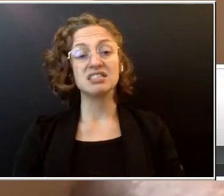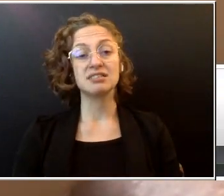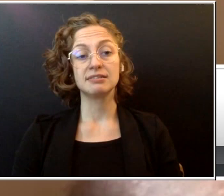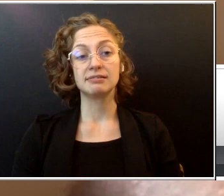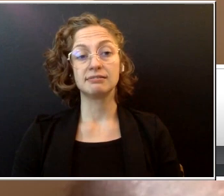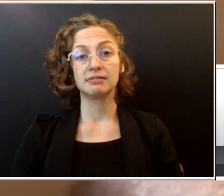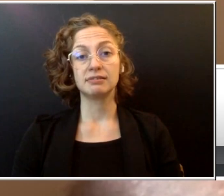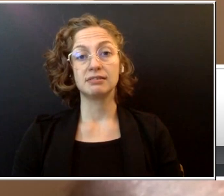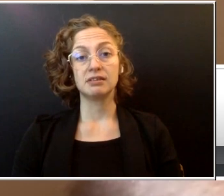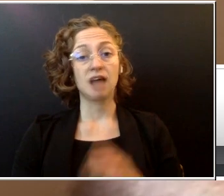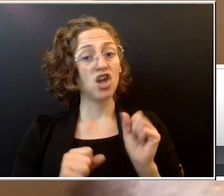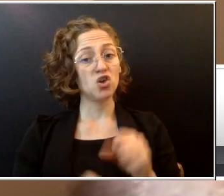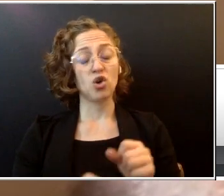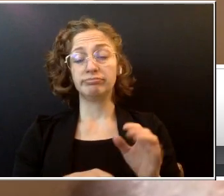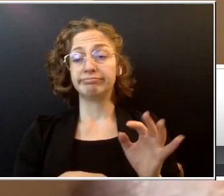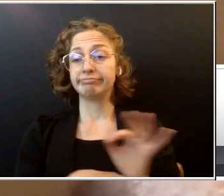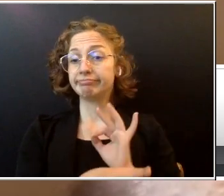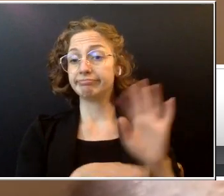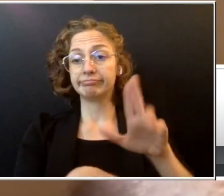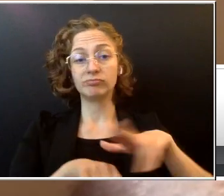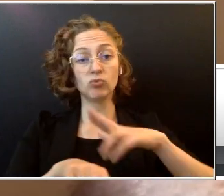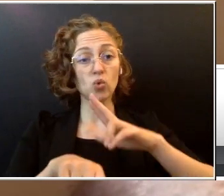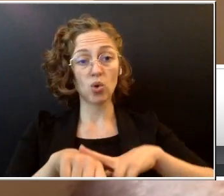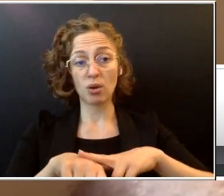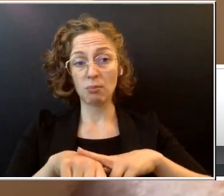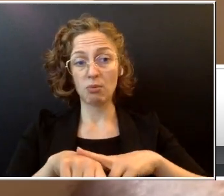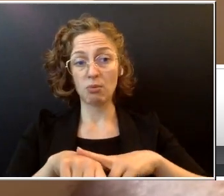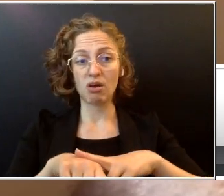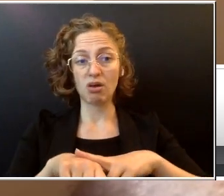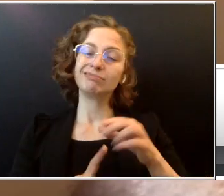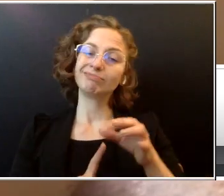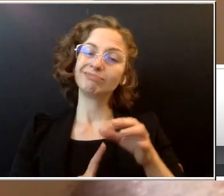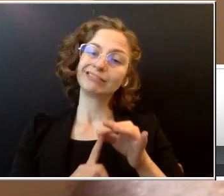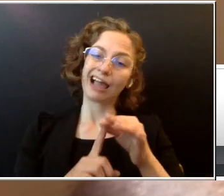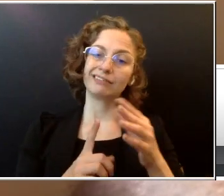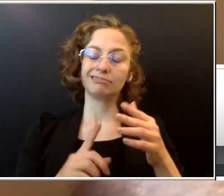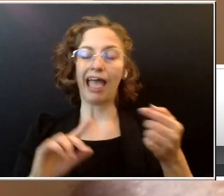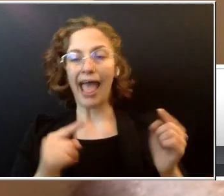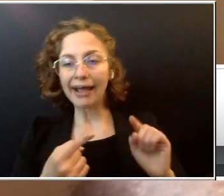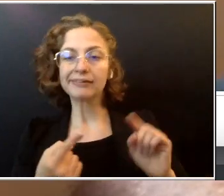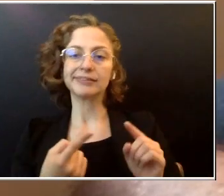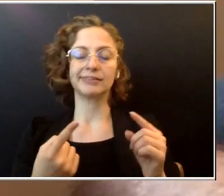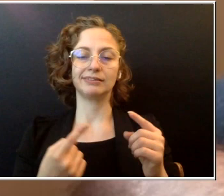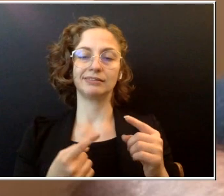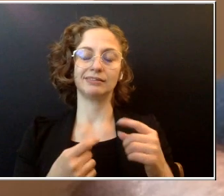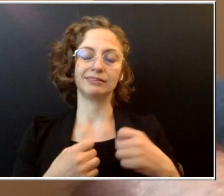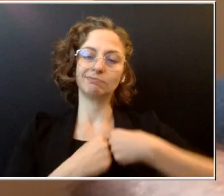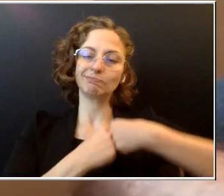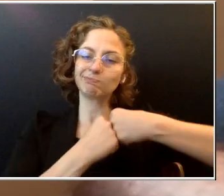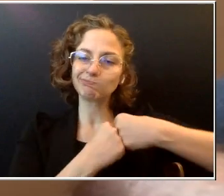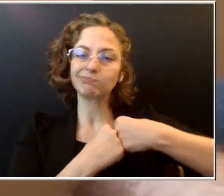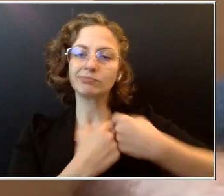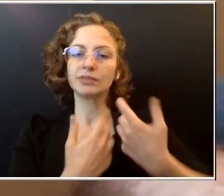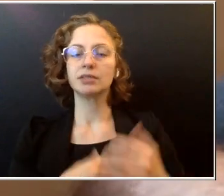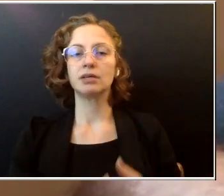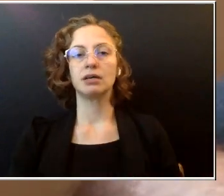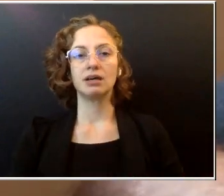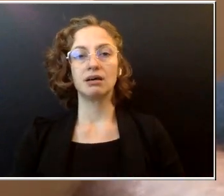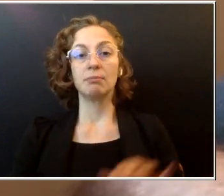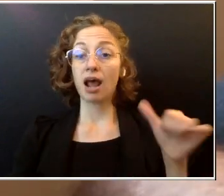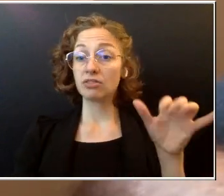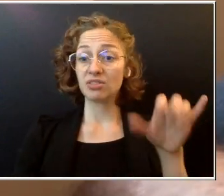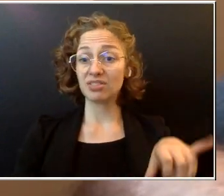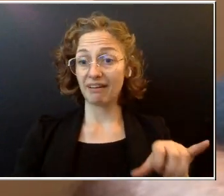able to function as normal, aside from the aches and pains from the treatment in my joints. But other than that, I mean, really